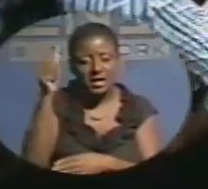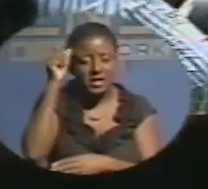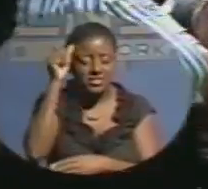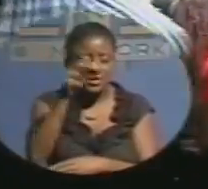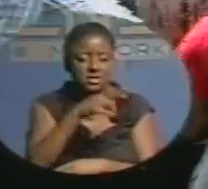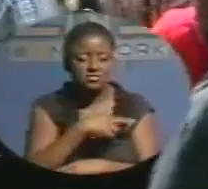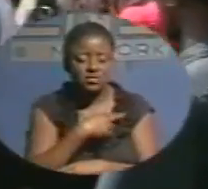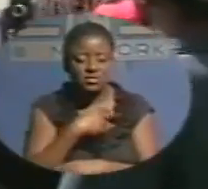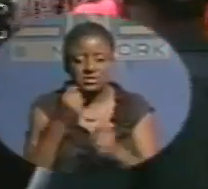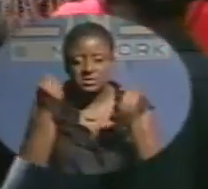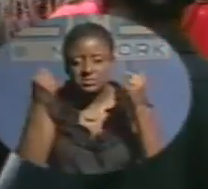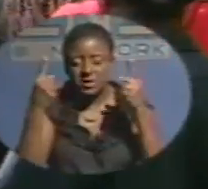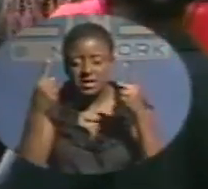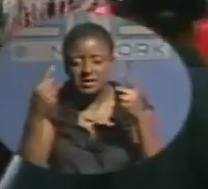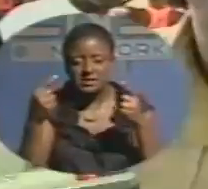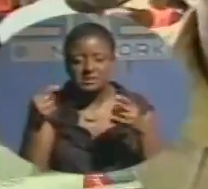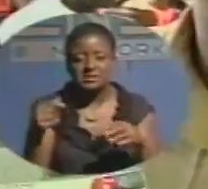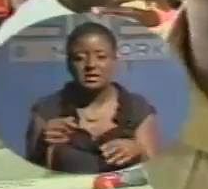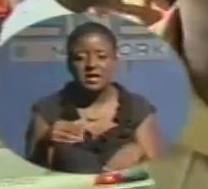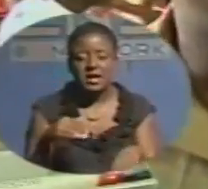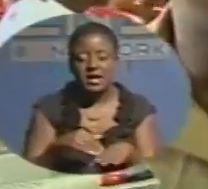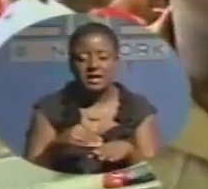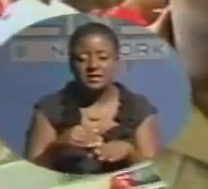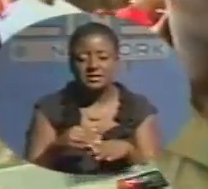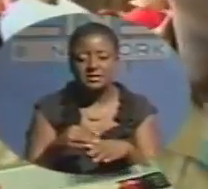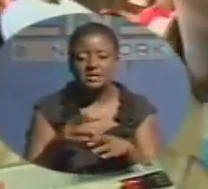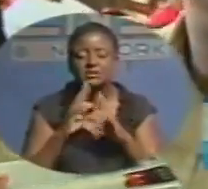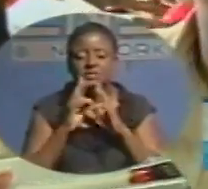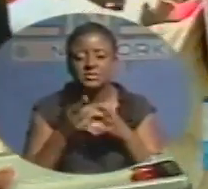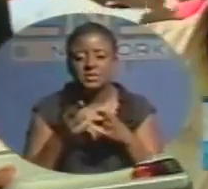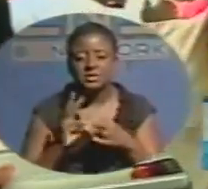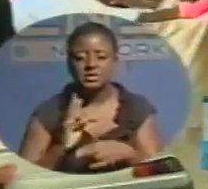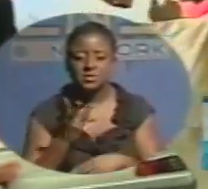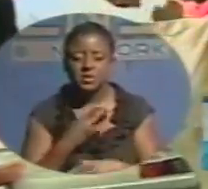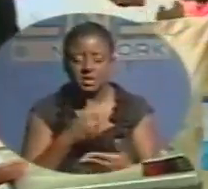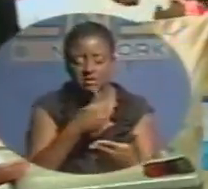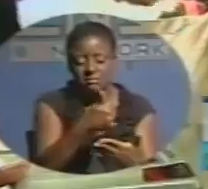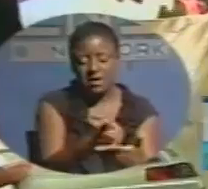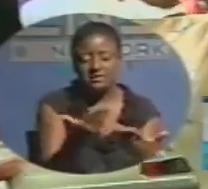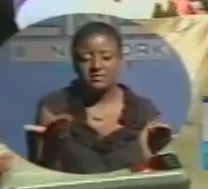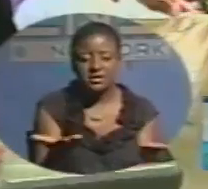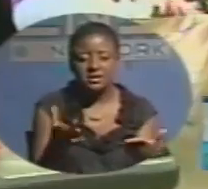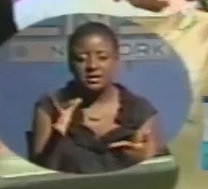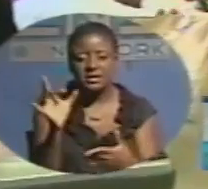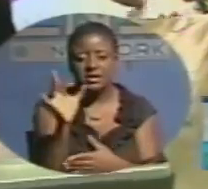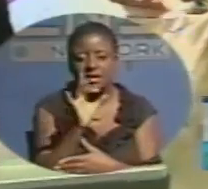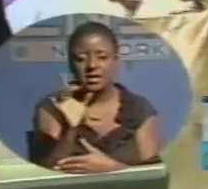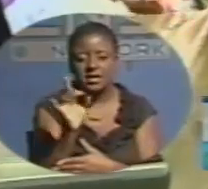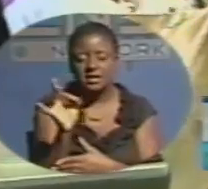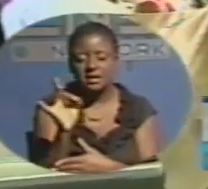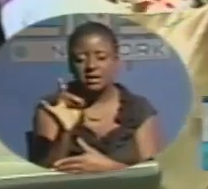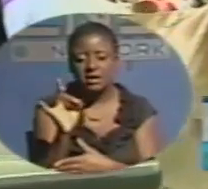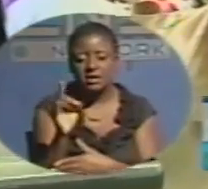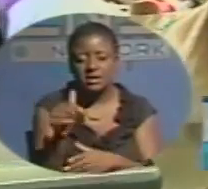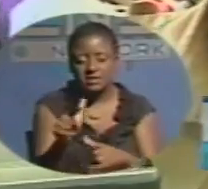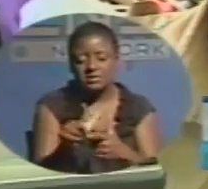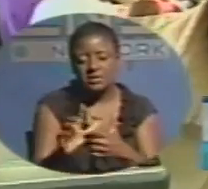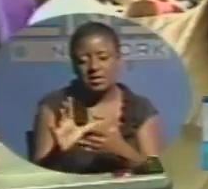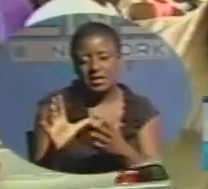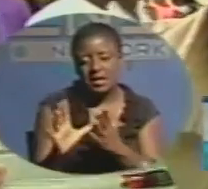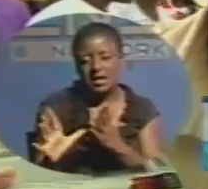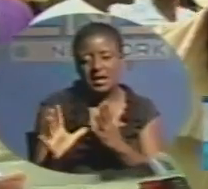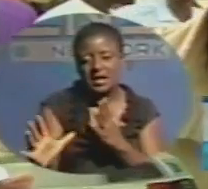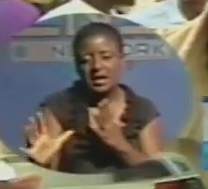The turnout is unbelievable. When we arrived here at 8 o'clock, the lines were down the street. People were lined up. I